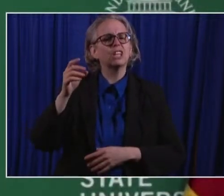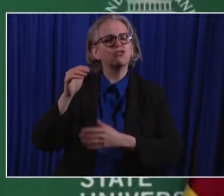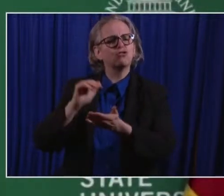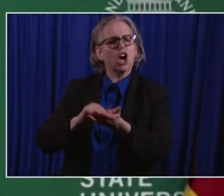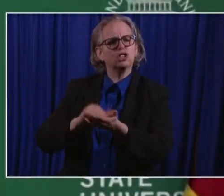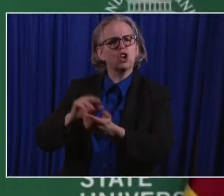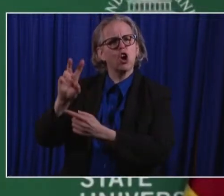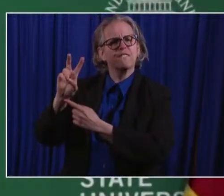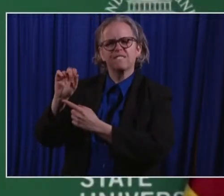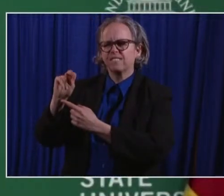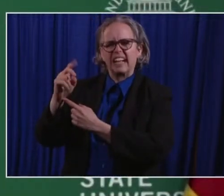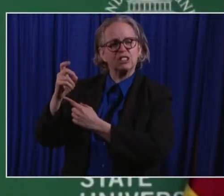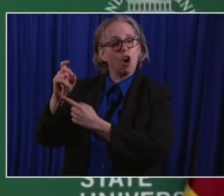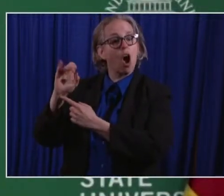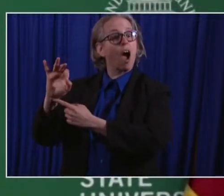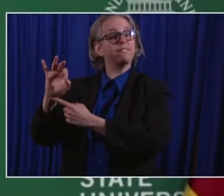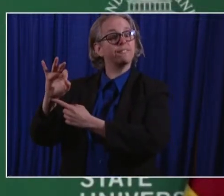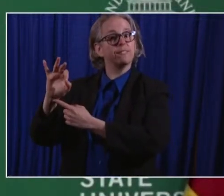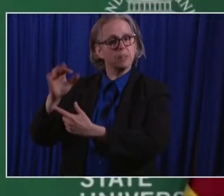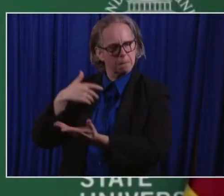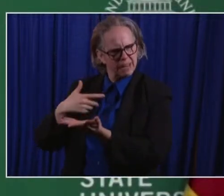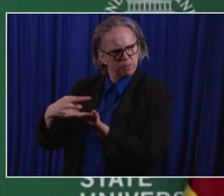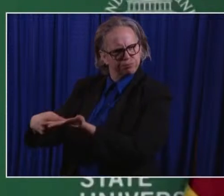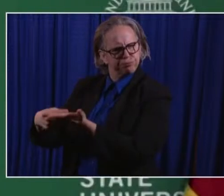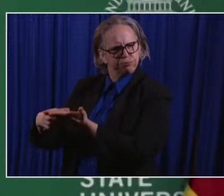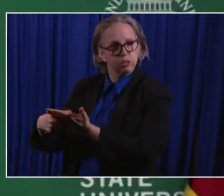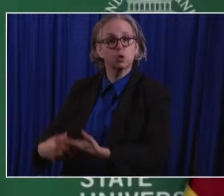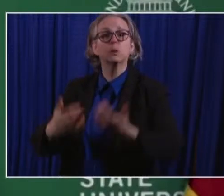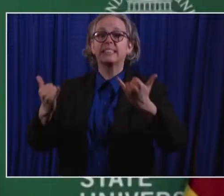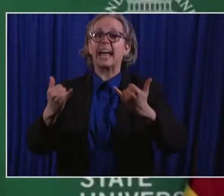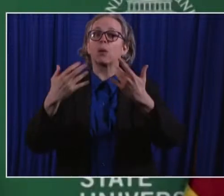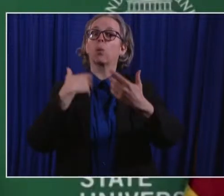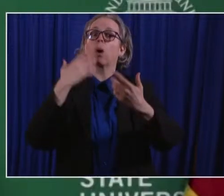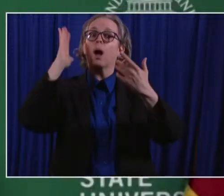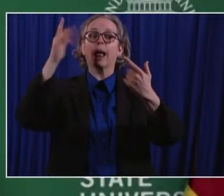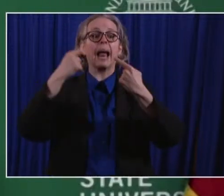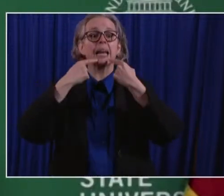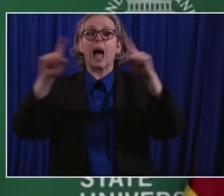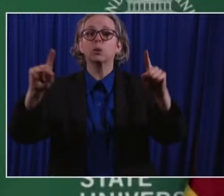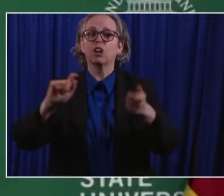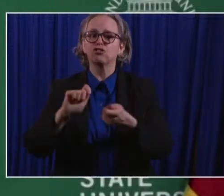today the following change in our quarantine protocol.